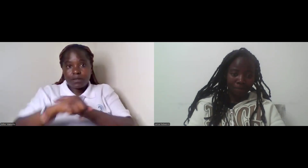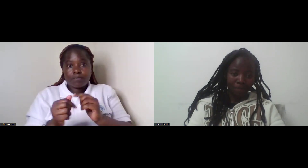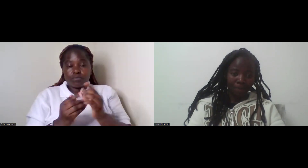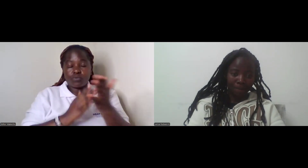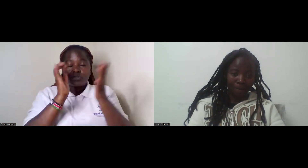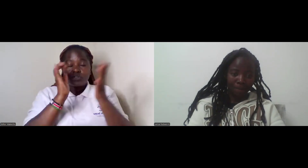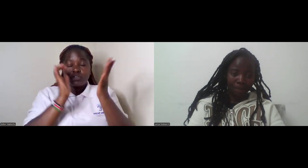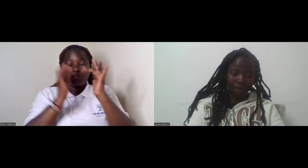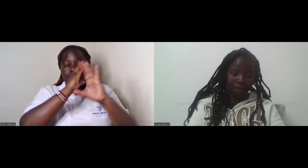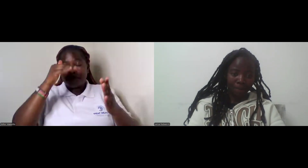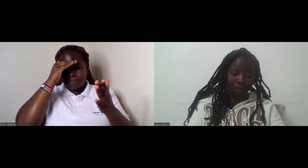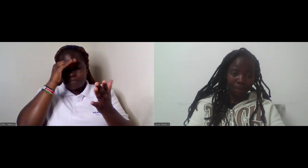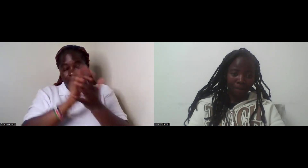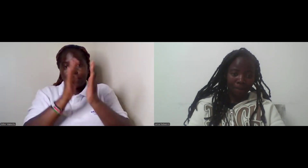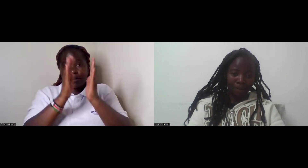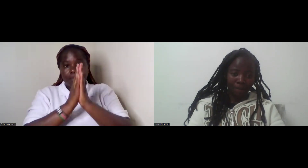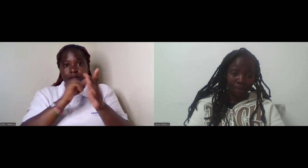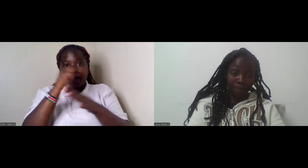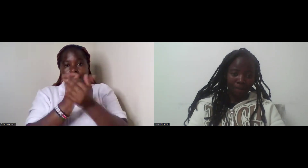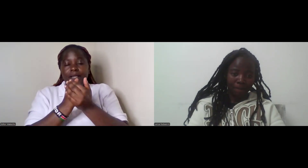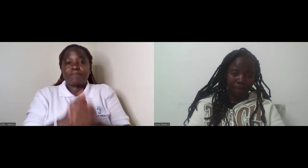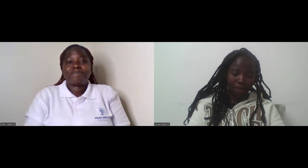I do pray and believe. Amen.